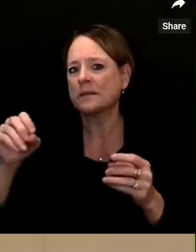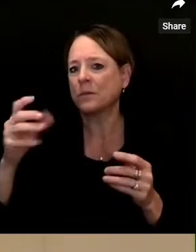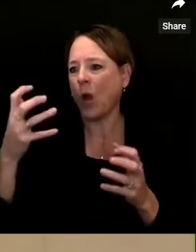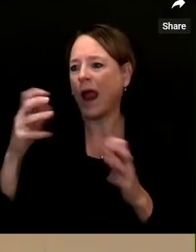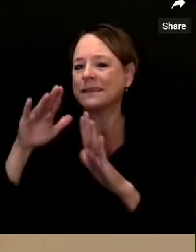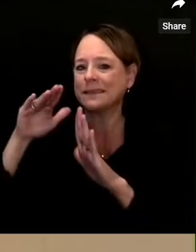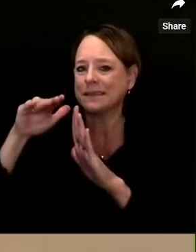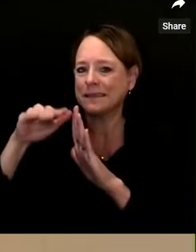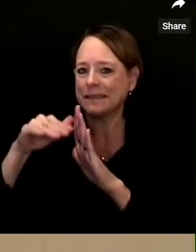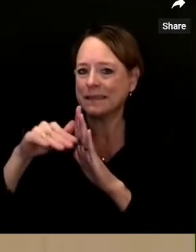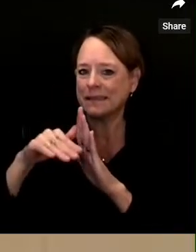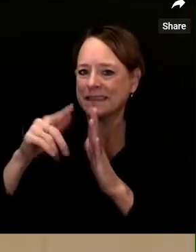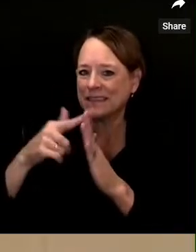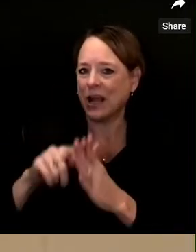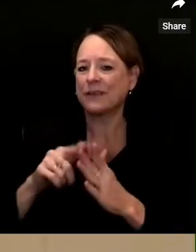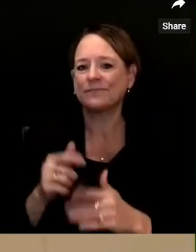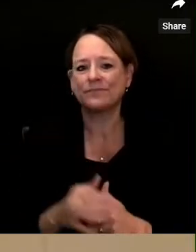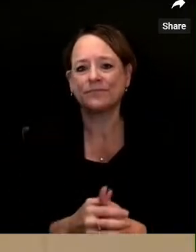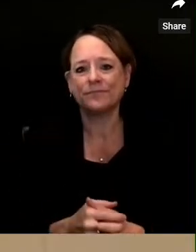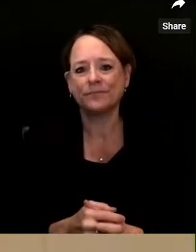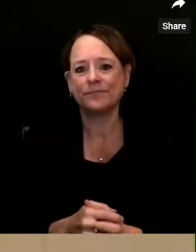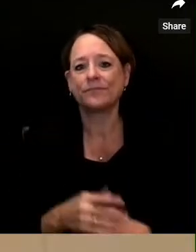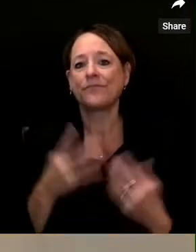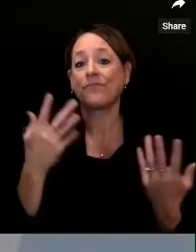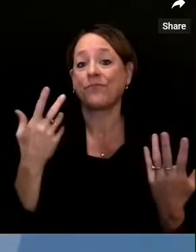California data do, but we're not seeing that sign yet.